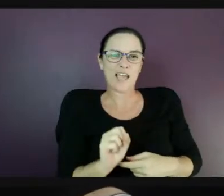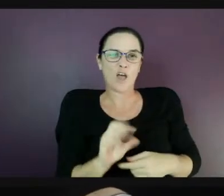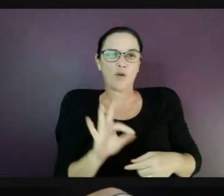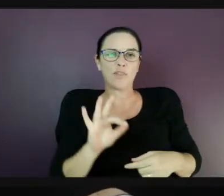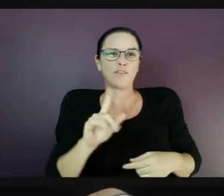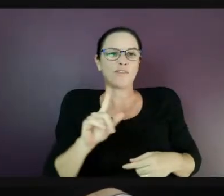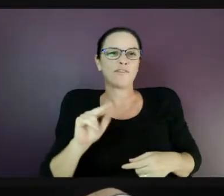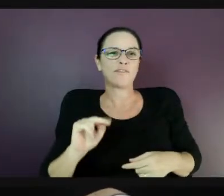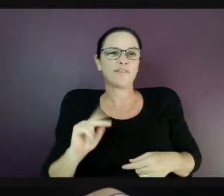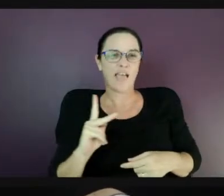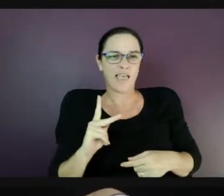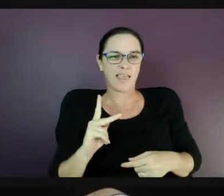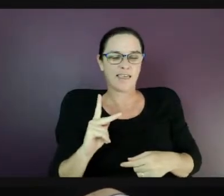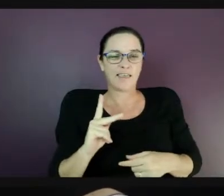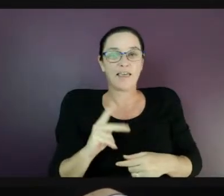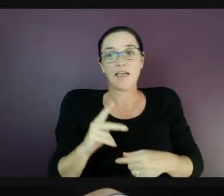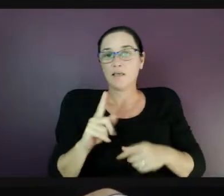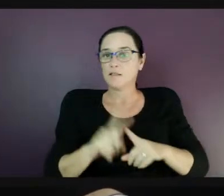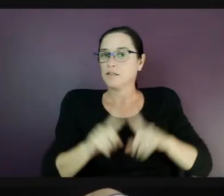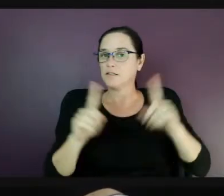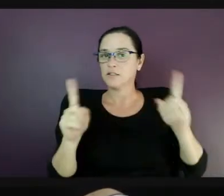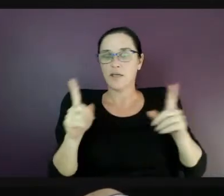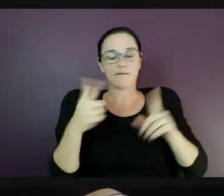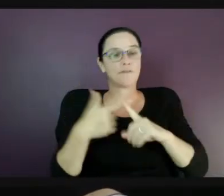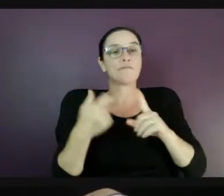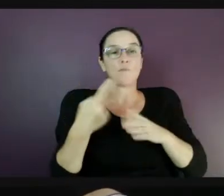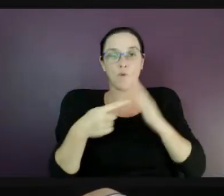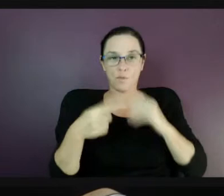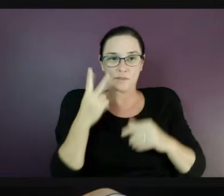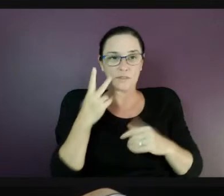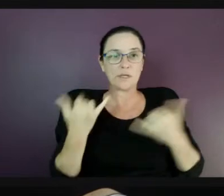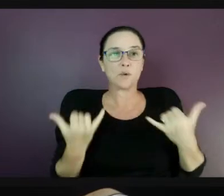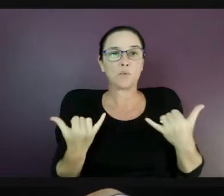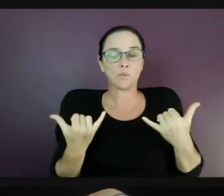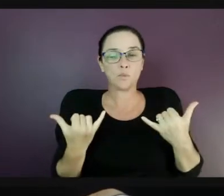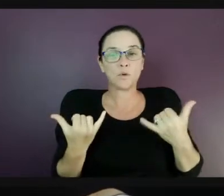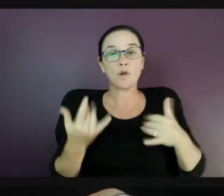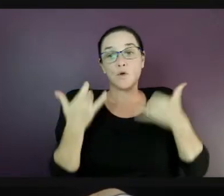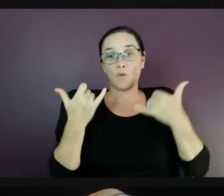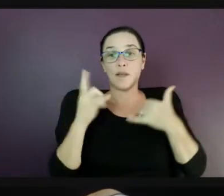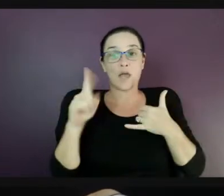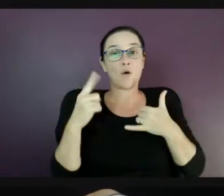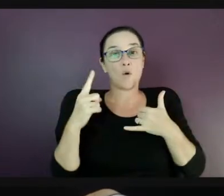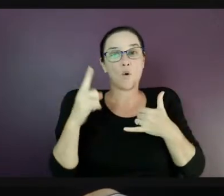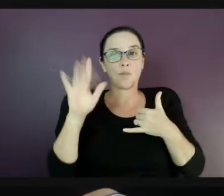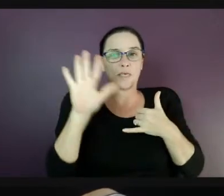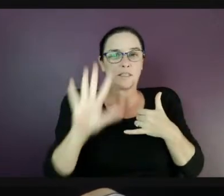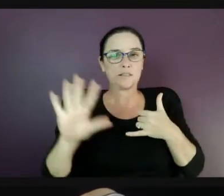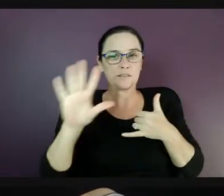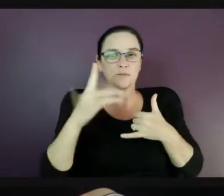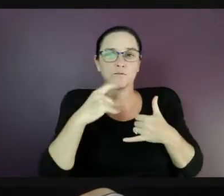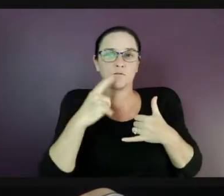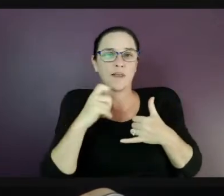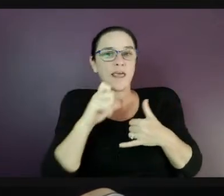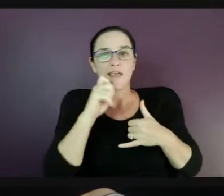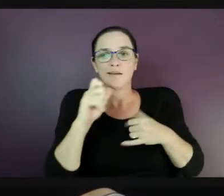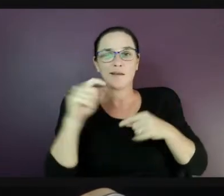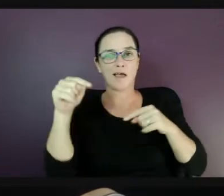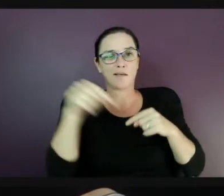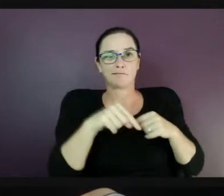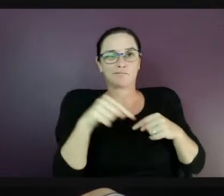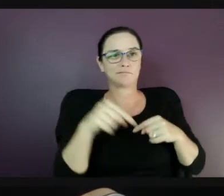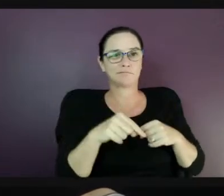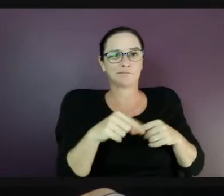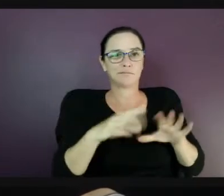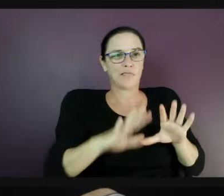there. This is very different from what we're seeing right now. Right now, we're only seeing it happening up in here. We're not seeing any earthquakes at all down in this